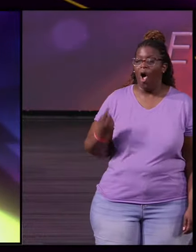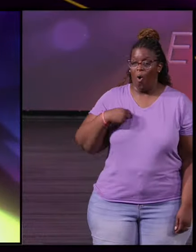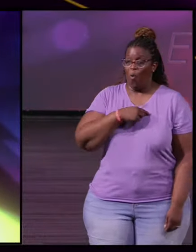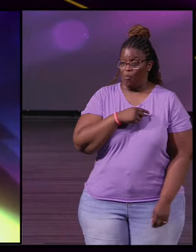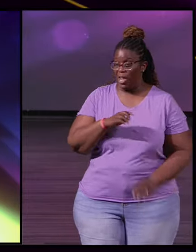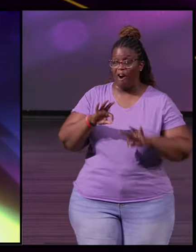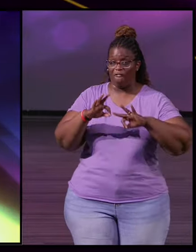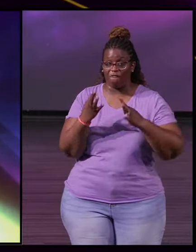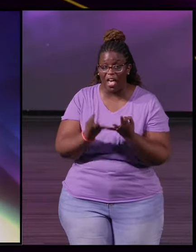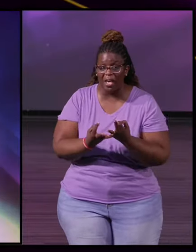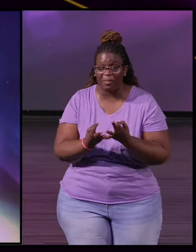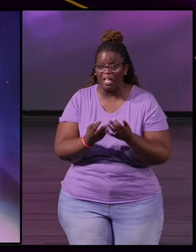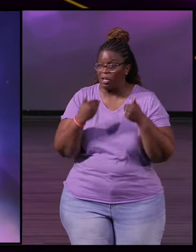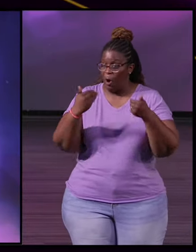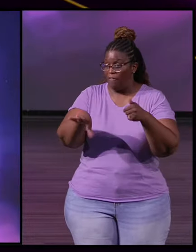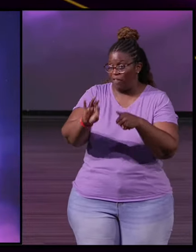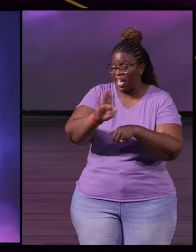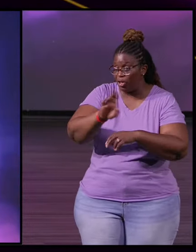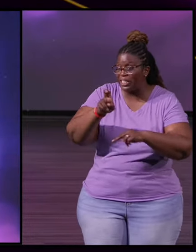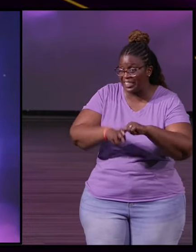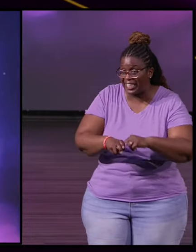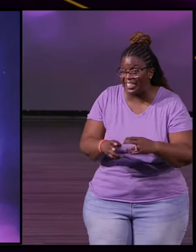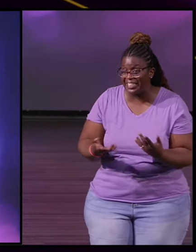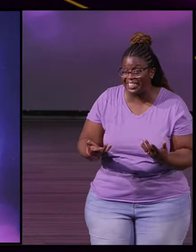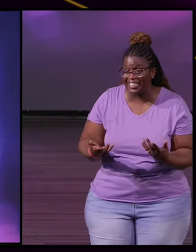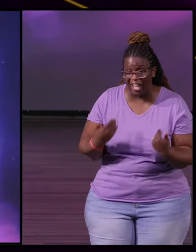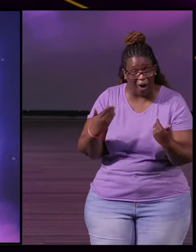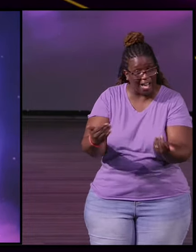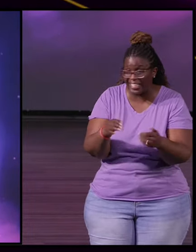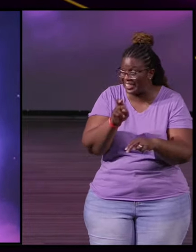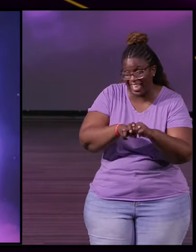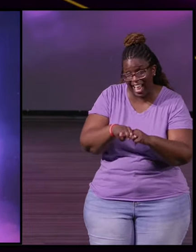We are family. Y'all find your seats.